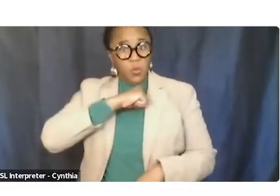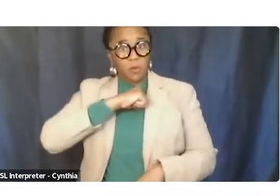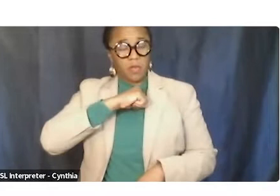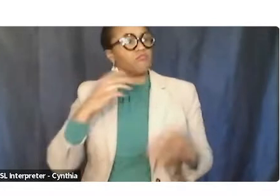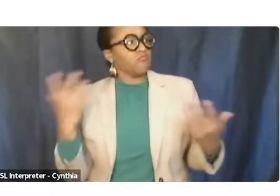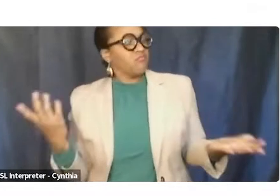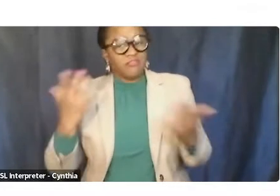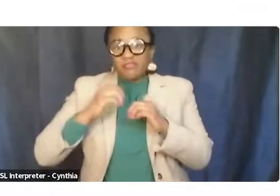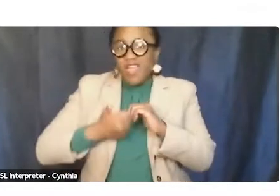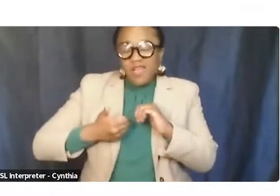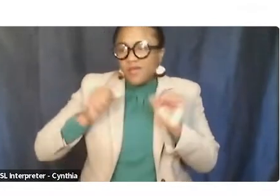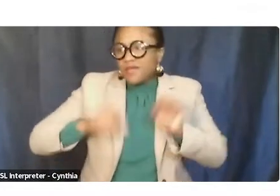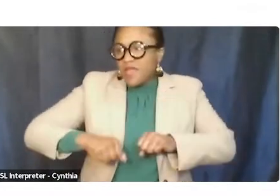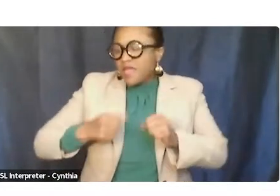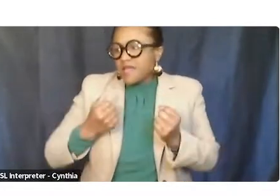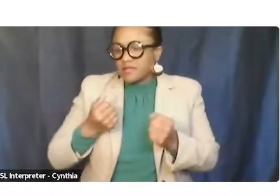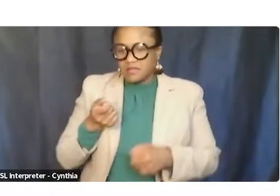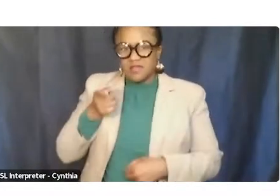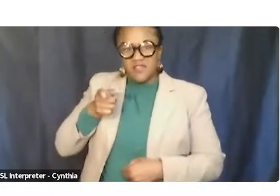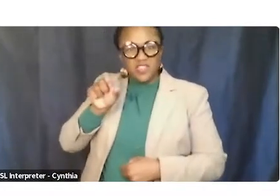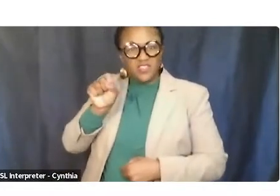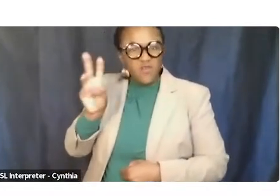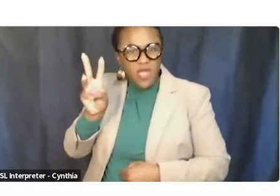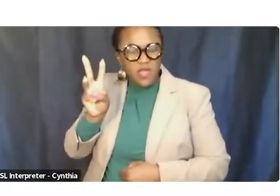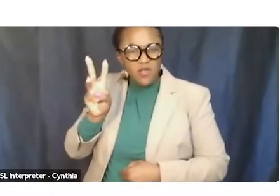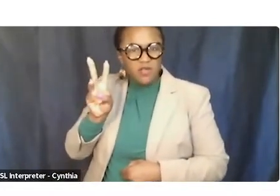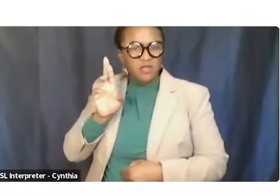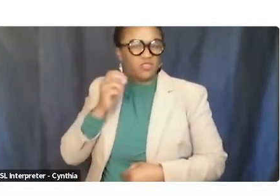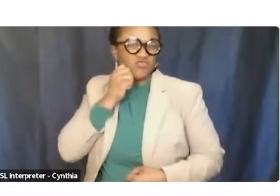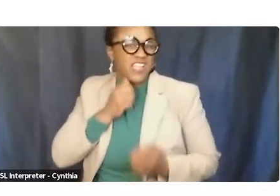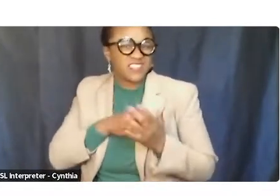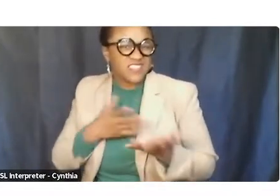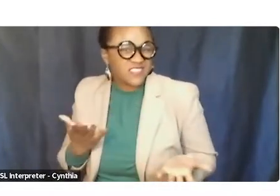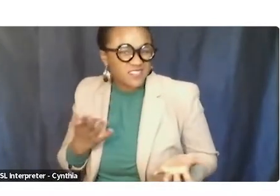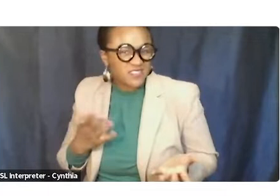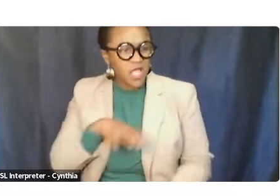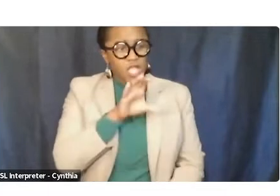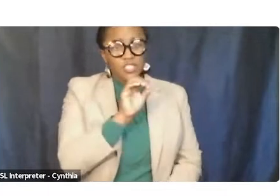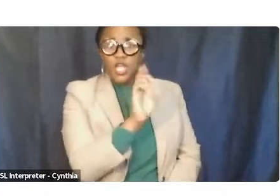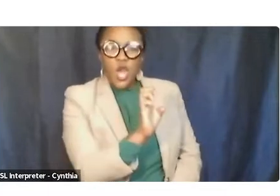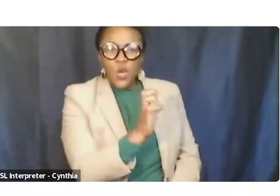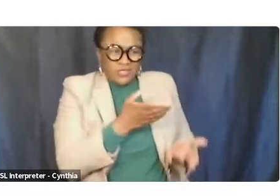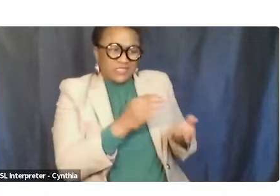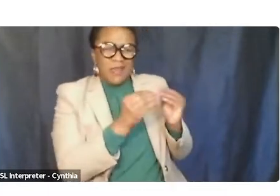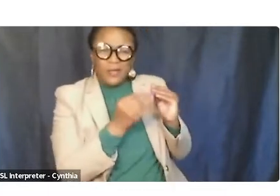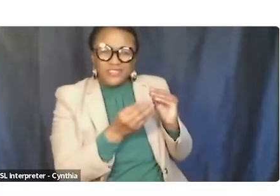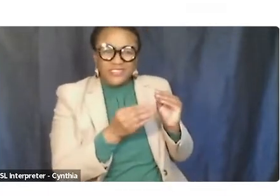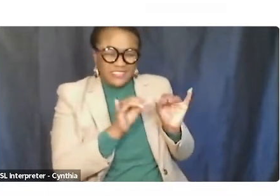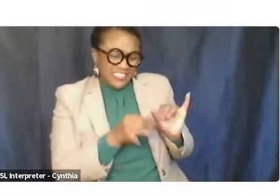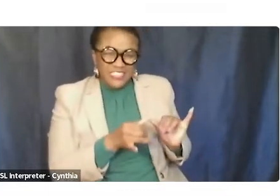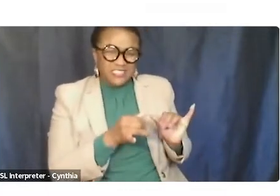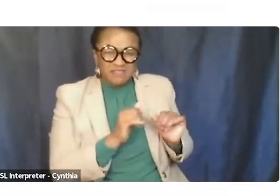how can a piece of software be racist? How can a piece of code be racist? And the matter